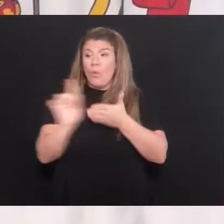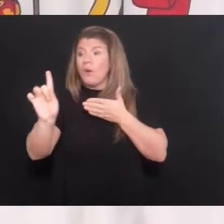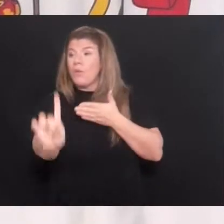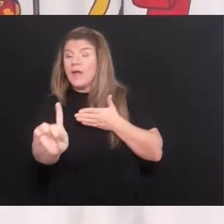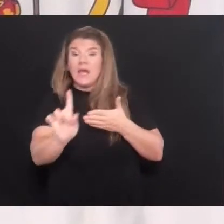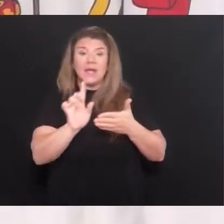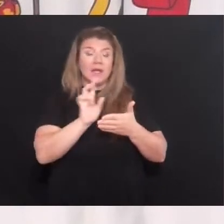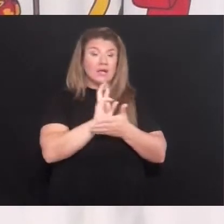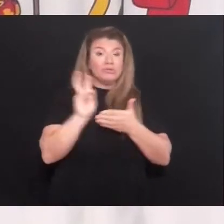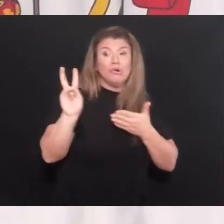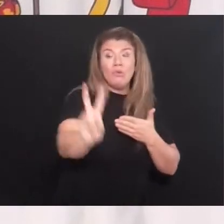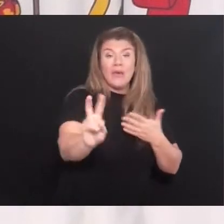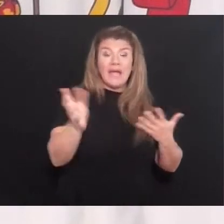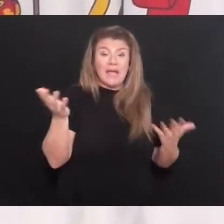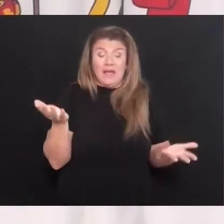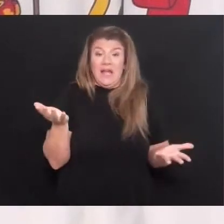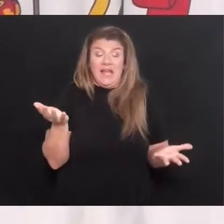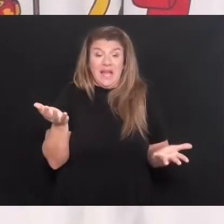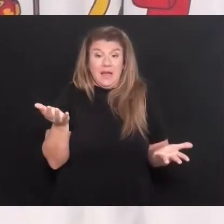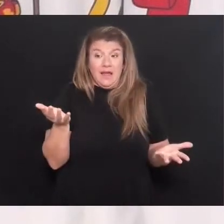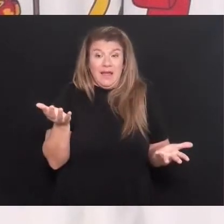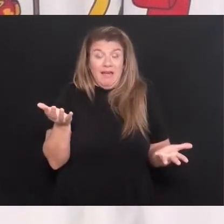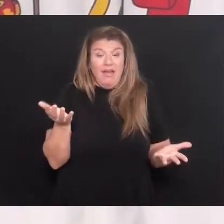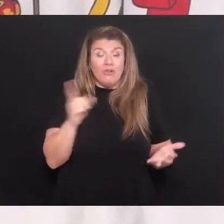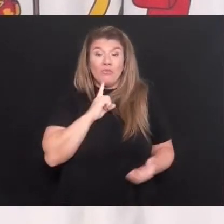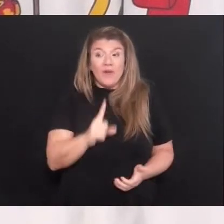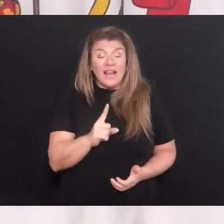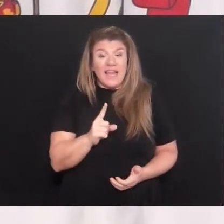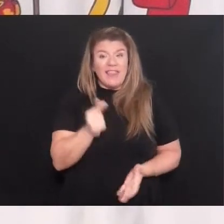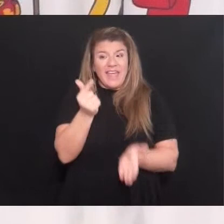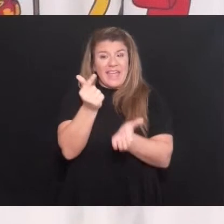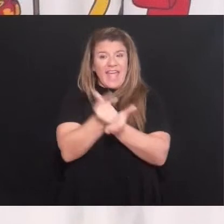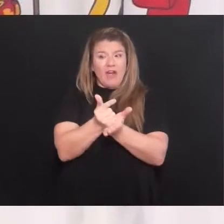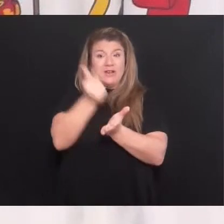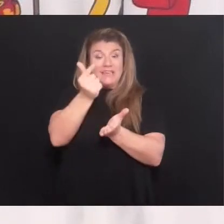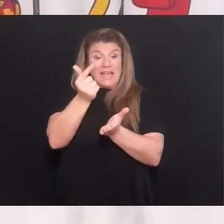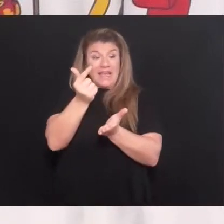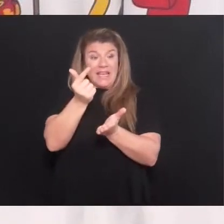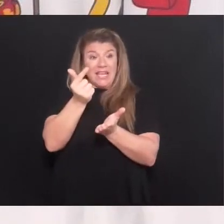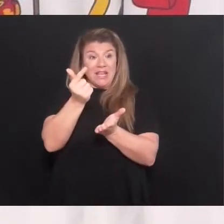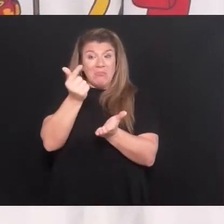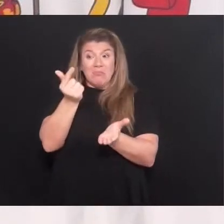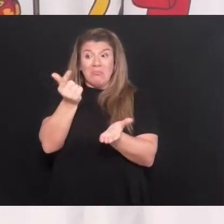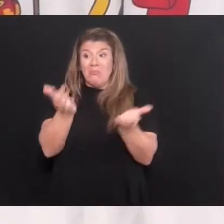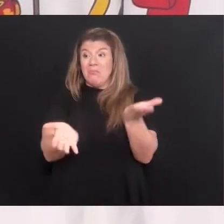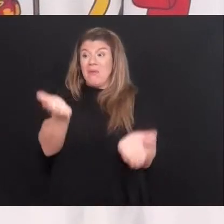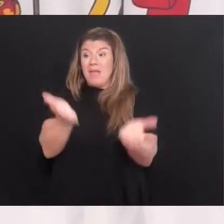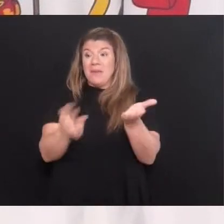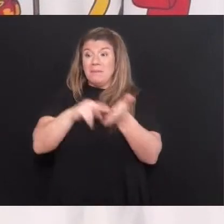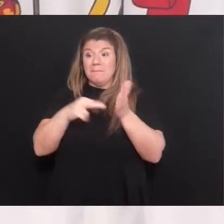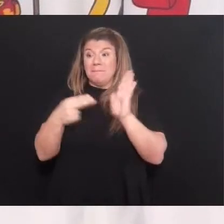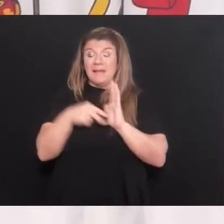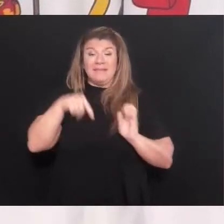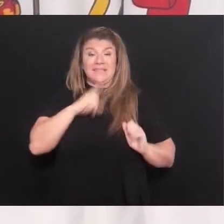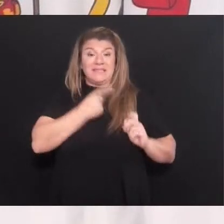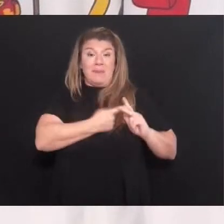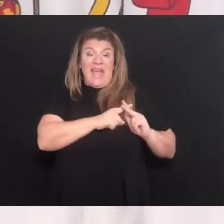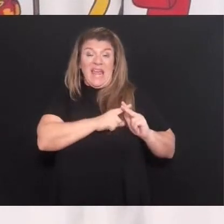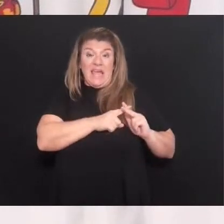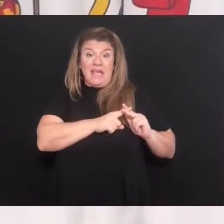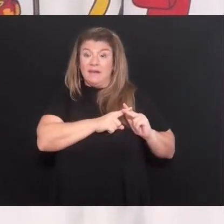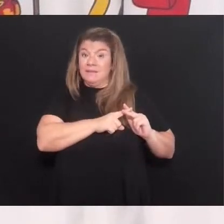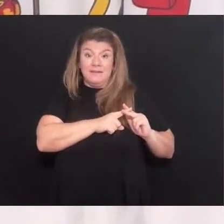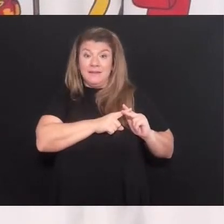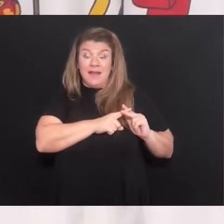Saturday? Or is the guarantee really and truly that we're just in the beginning and maybe we won't peak